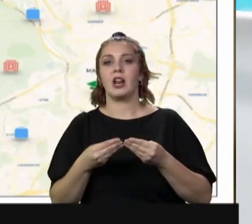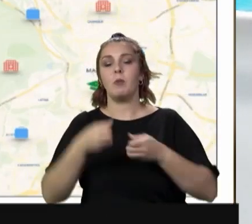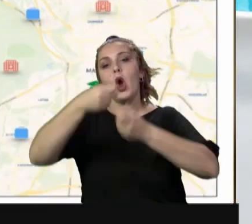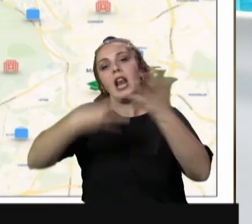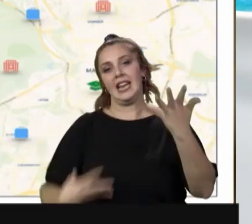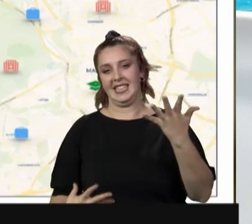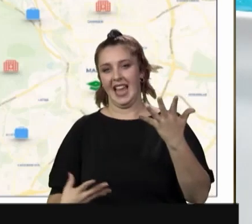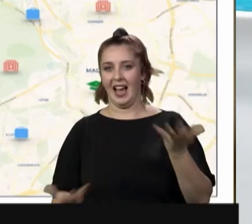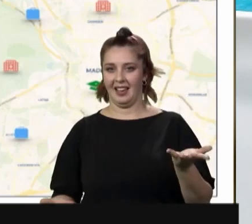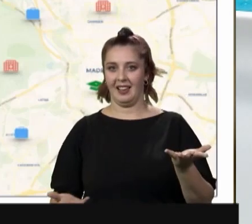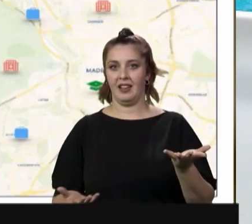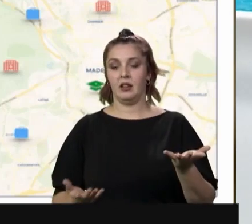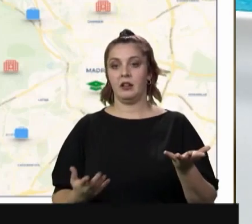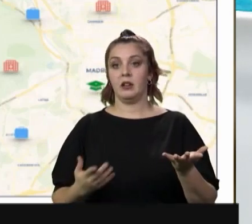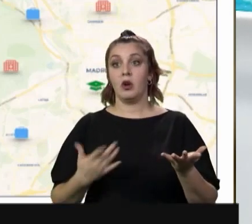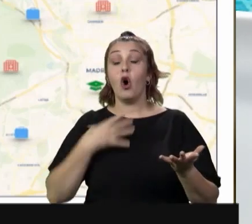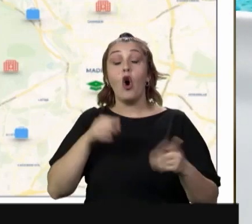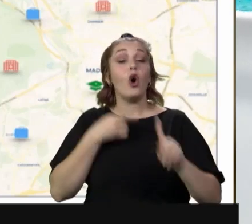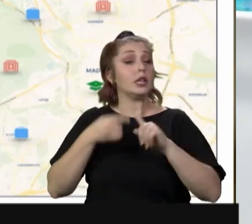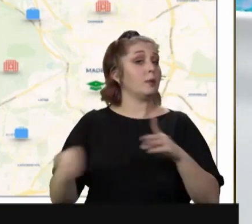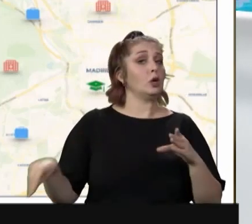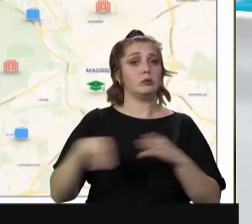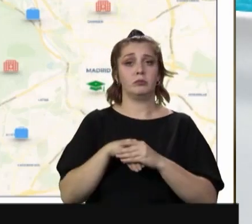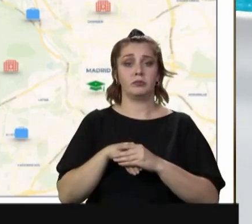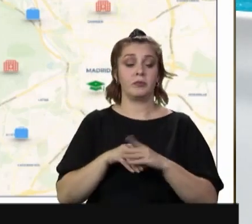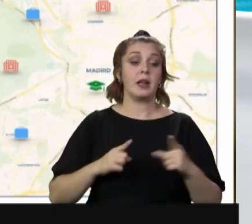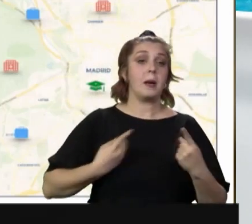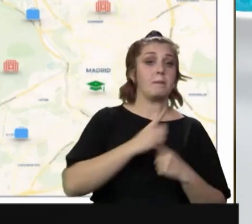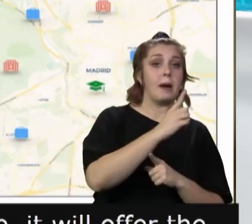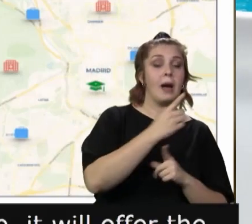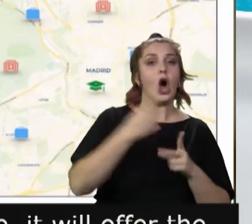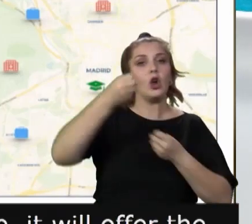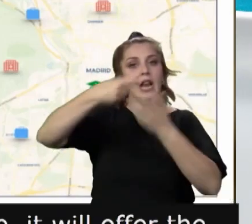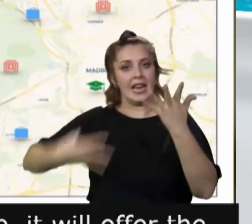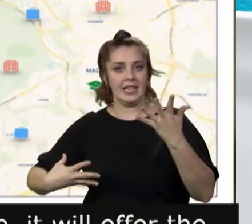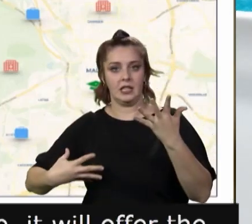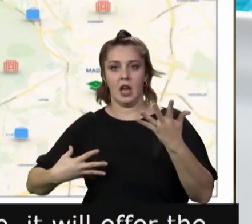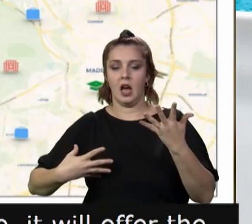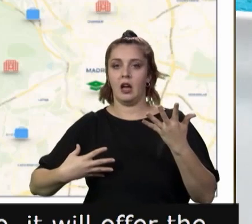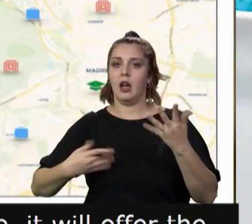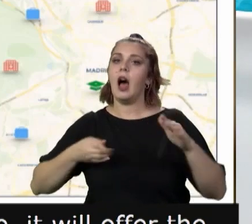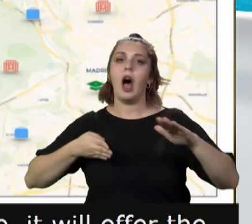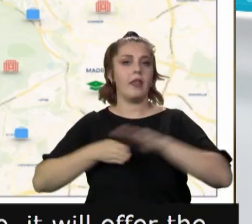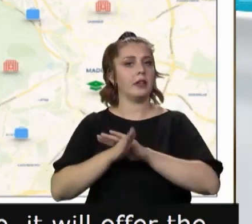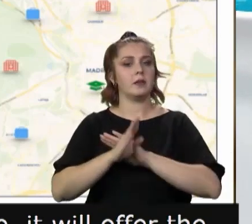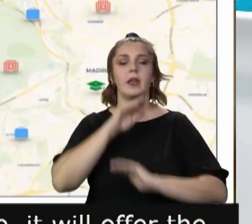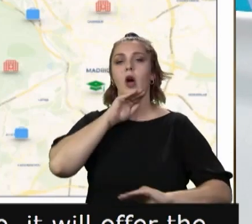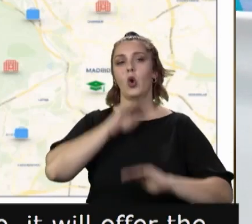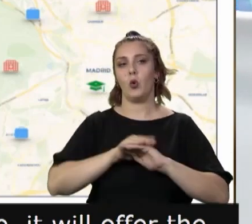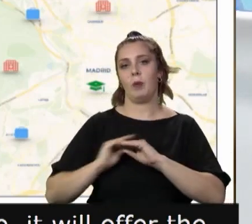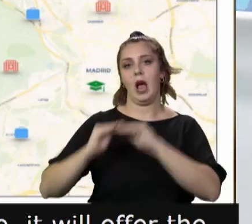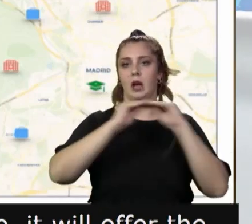offer the alternative to use a list format. Both will